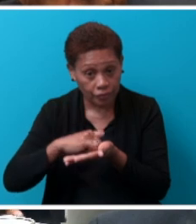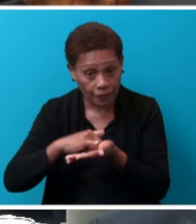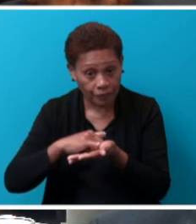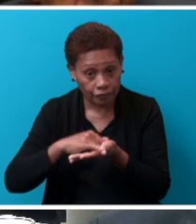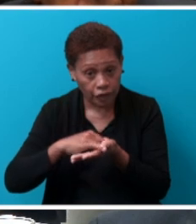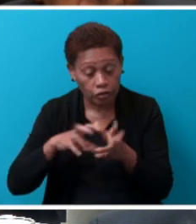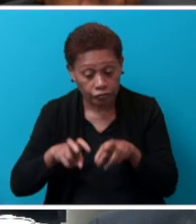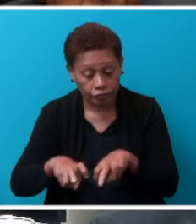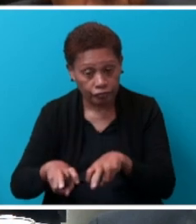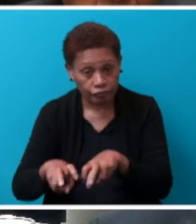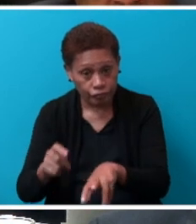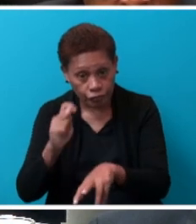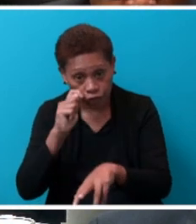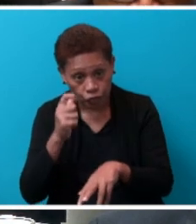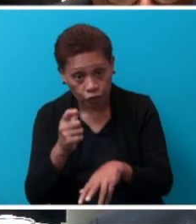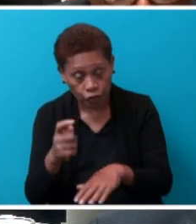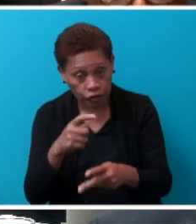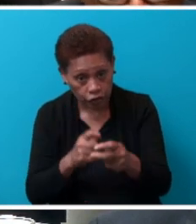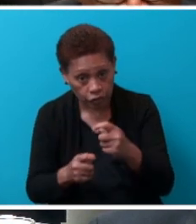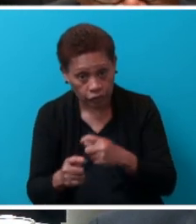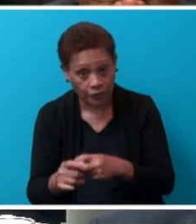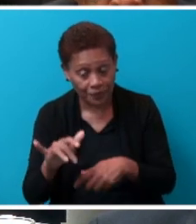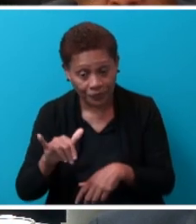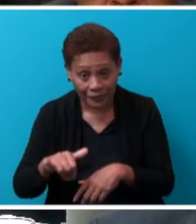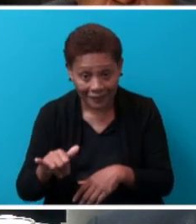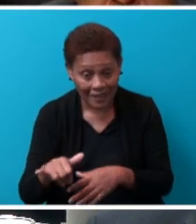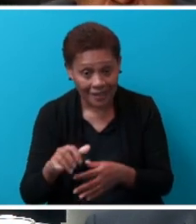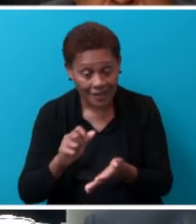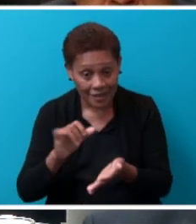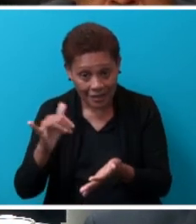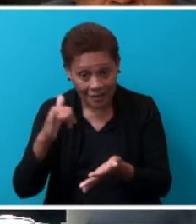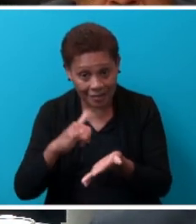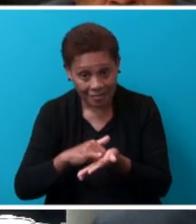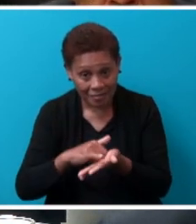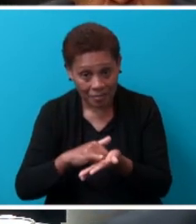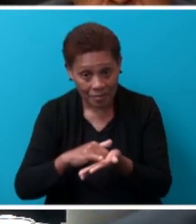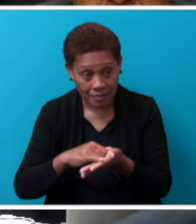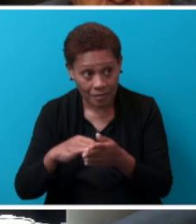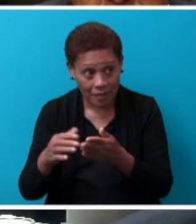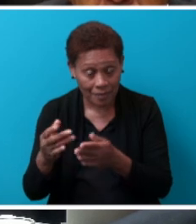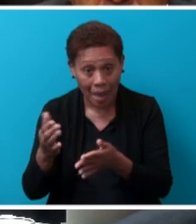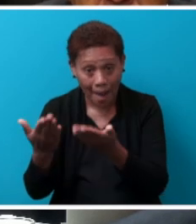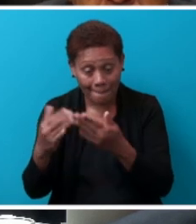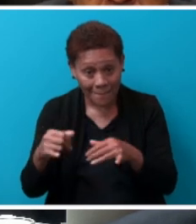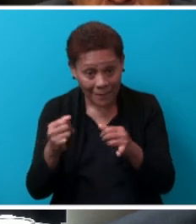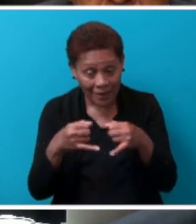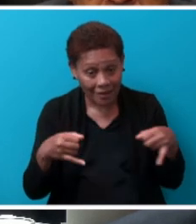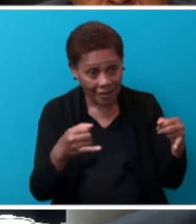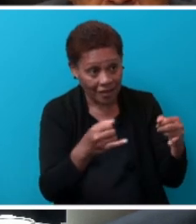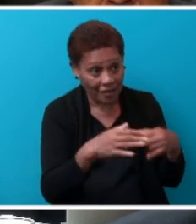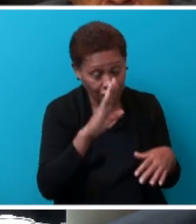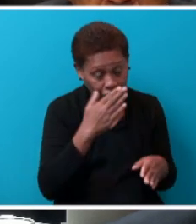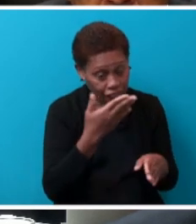tourism and trade. The Yasawa Airport will not only bring the islands closer to the rest of Fiji, but also open new pathways